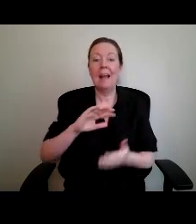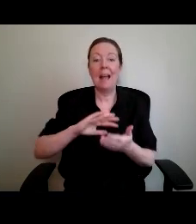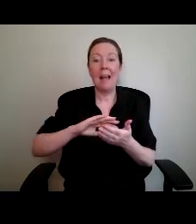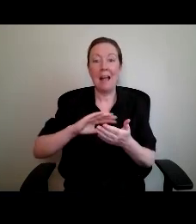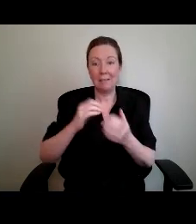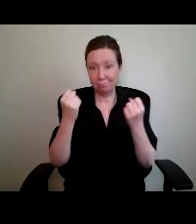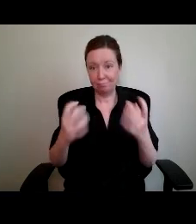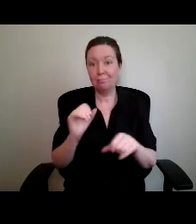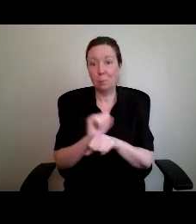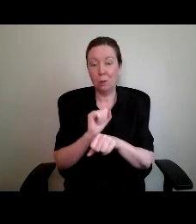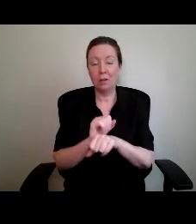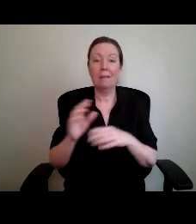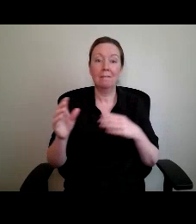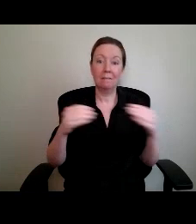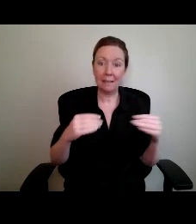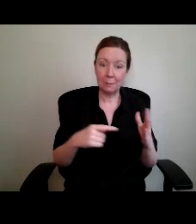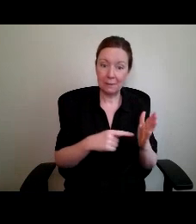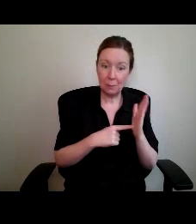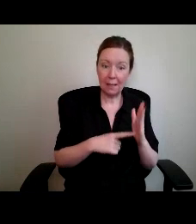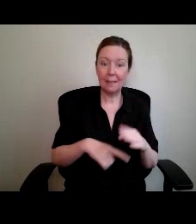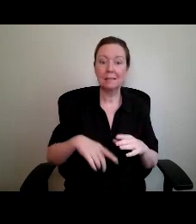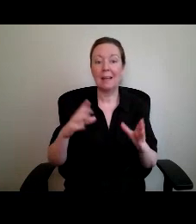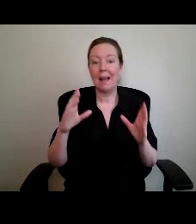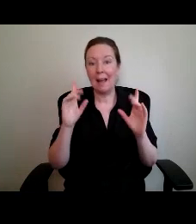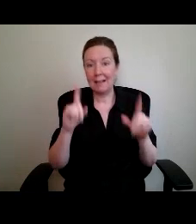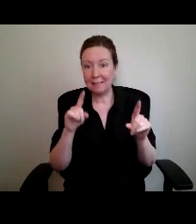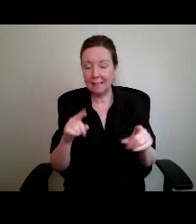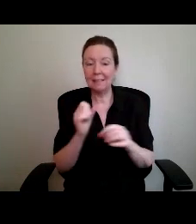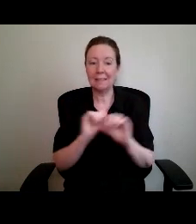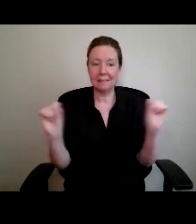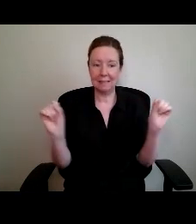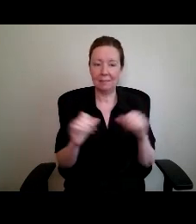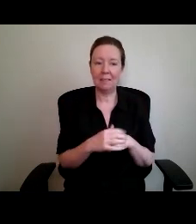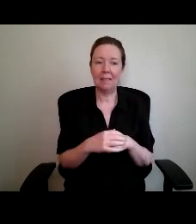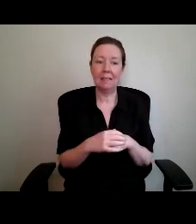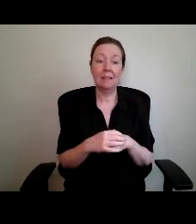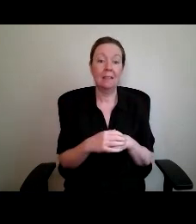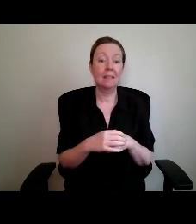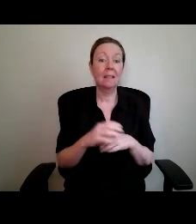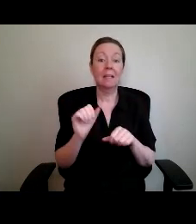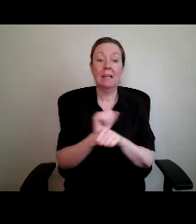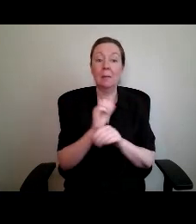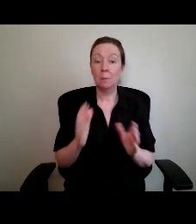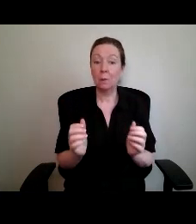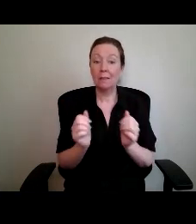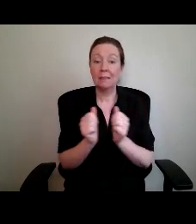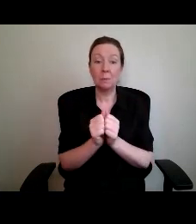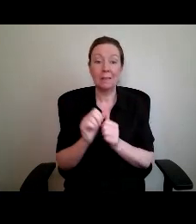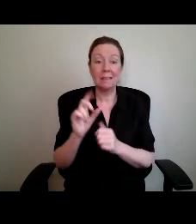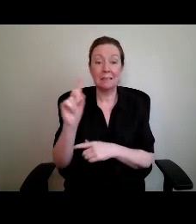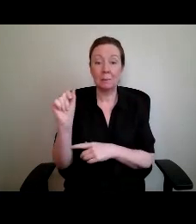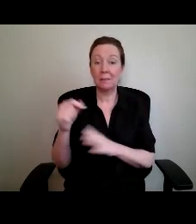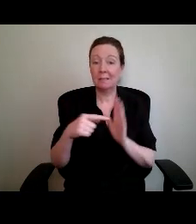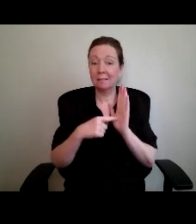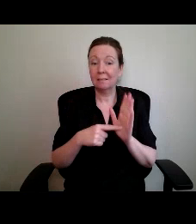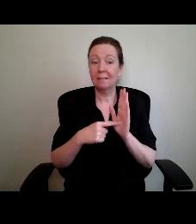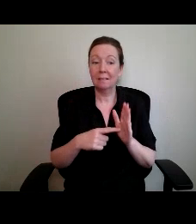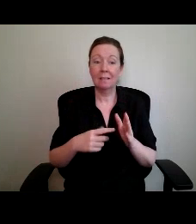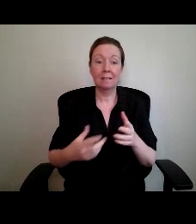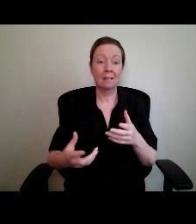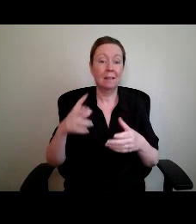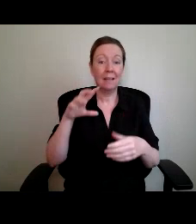work, flexibility to demands, and attendance and safety. Employees with disabilities often demonstrate high levels of